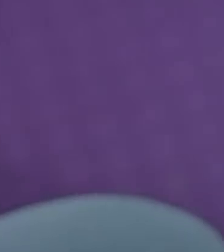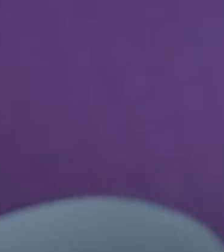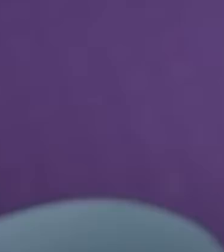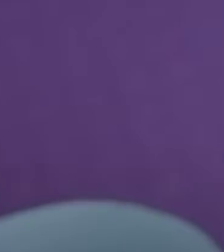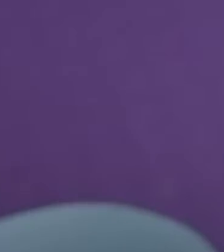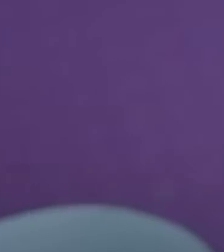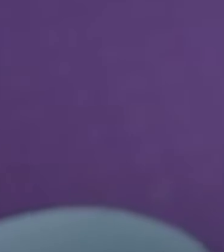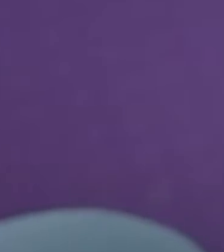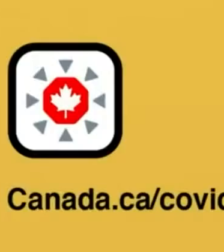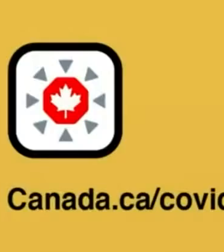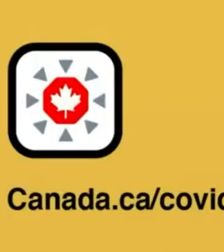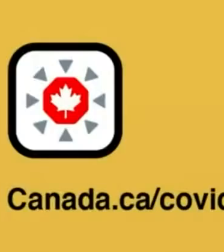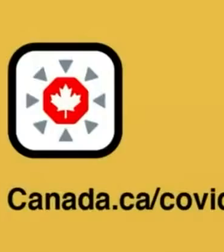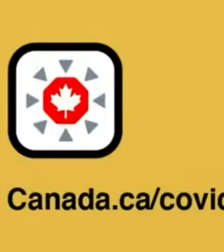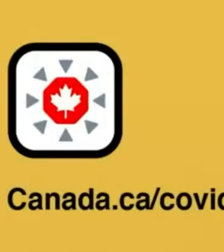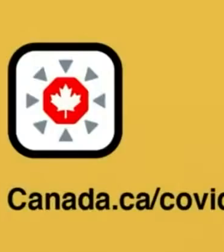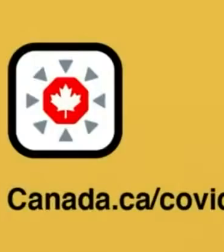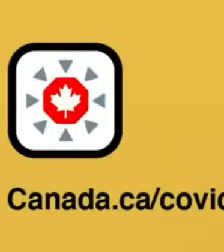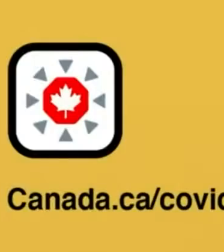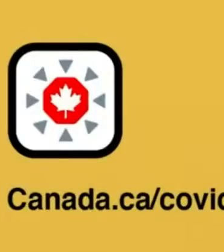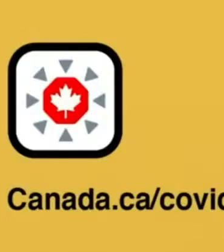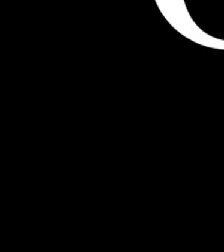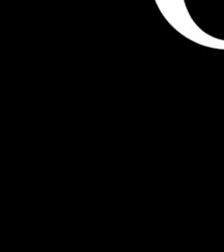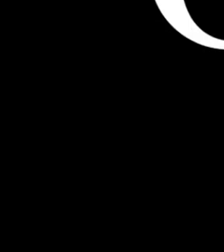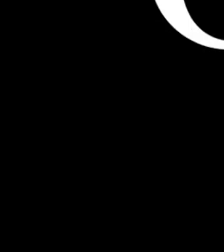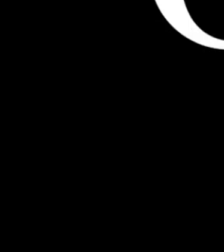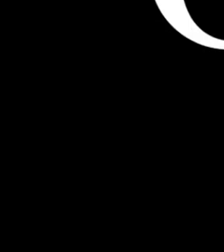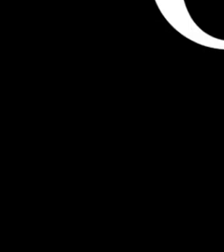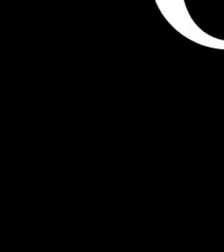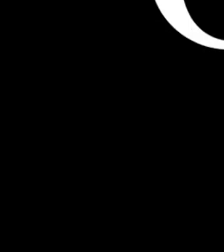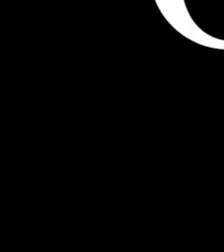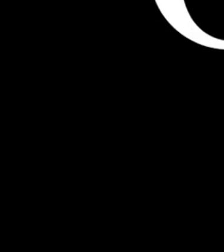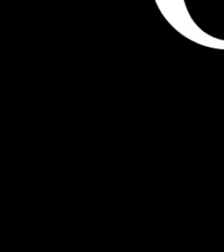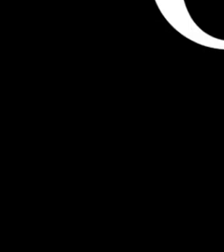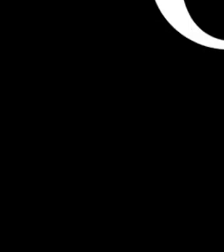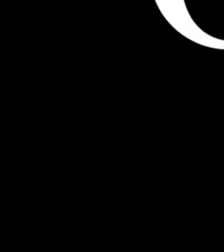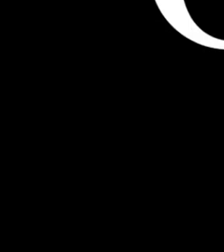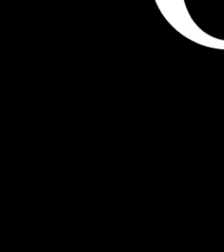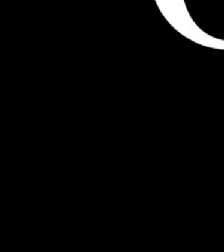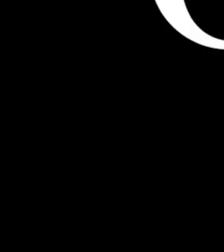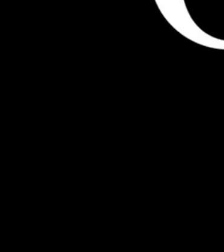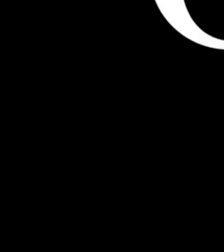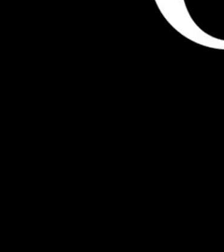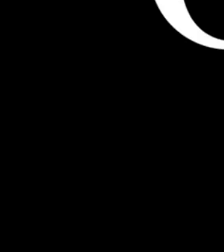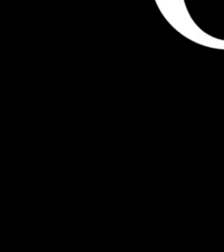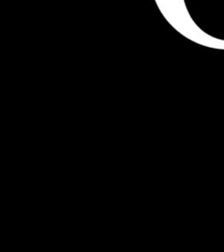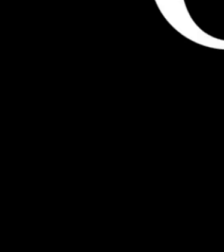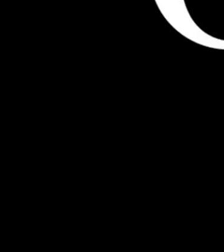Phew, close call. Help break the chain of infection. A message from the Government of Canada.